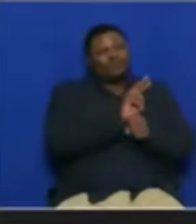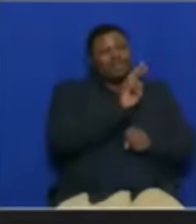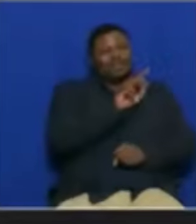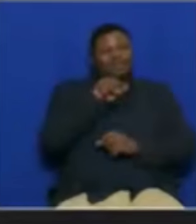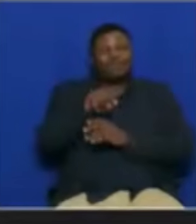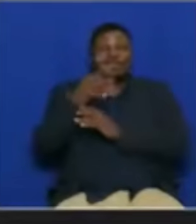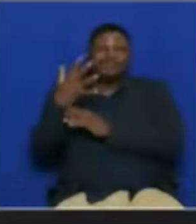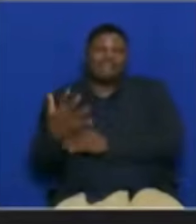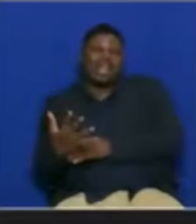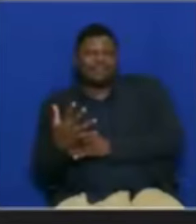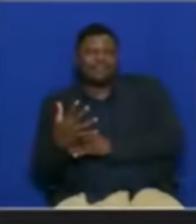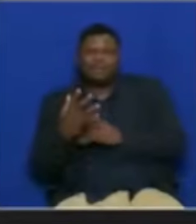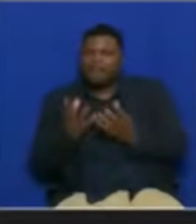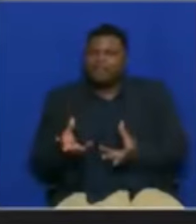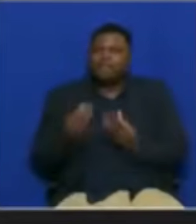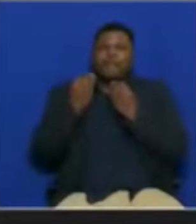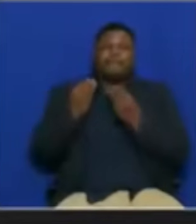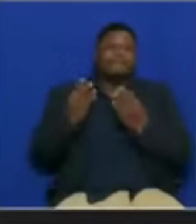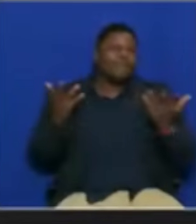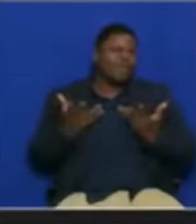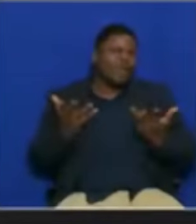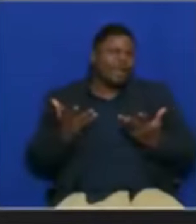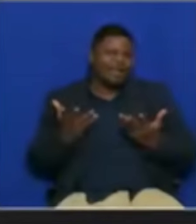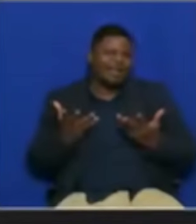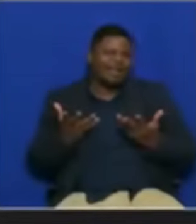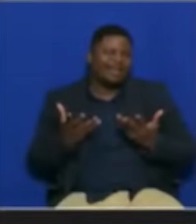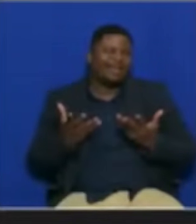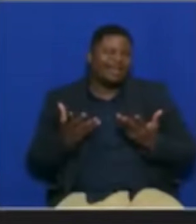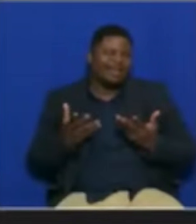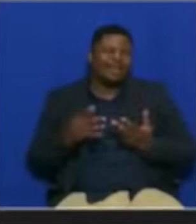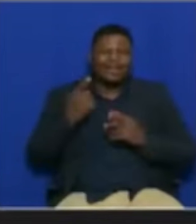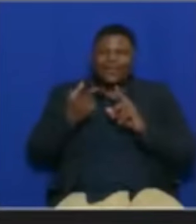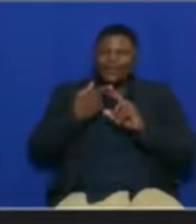in 12.4 and 12.5 of the charge sheet?